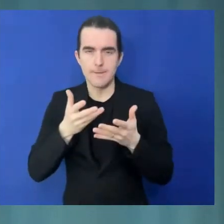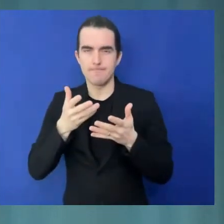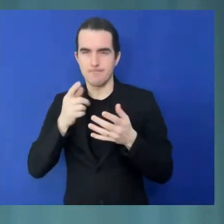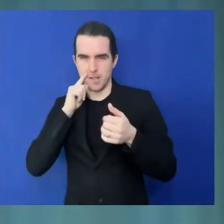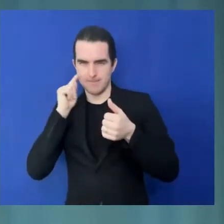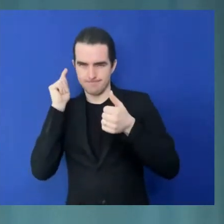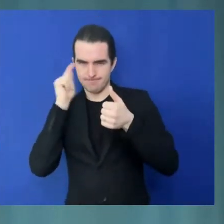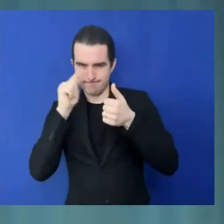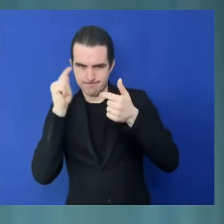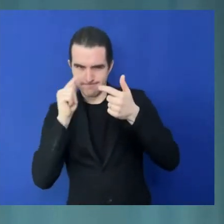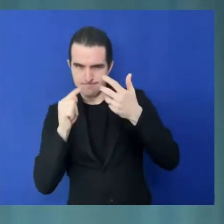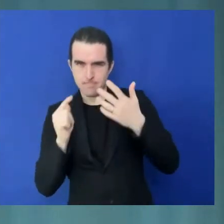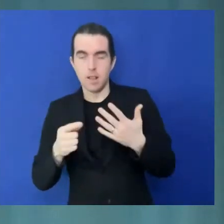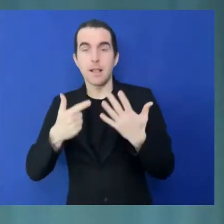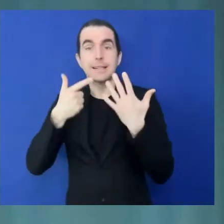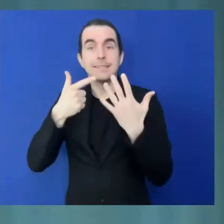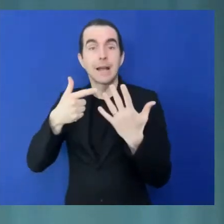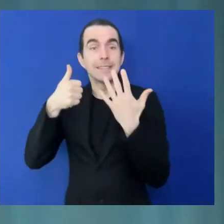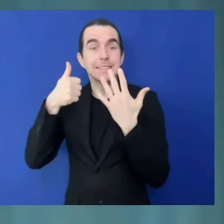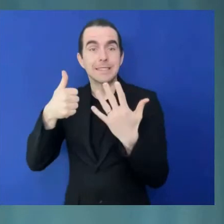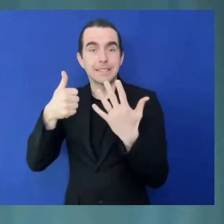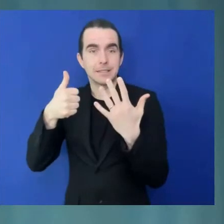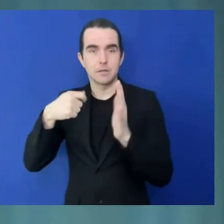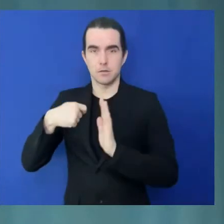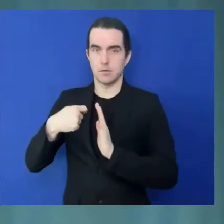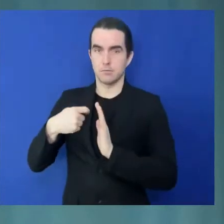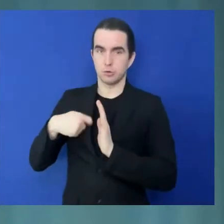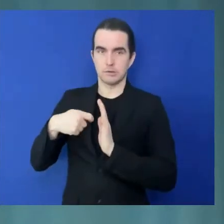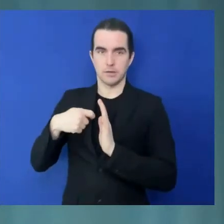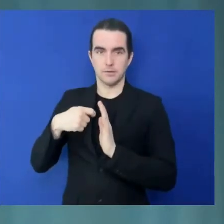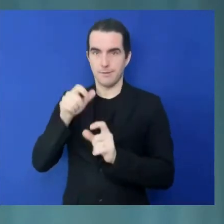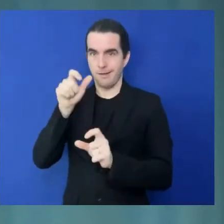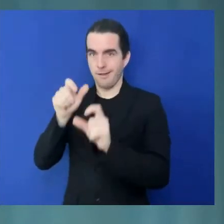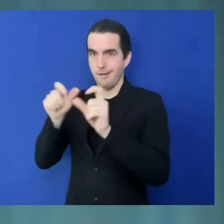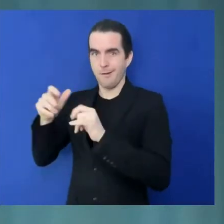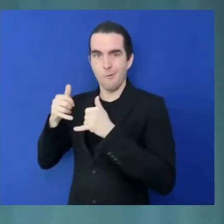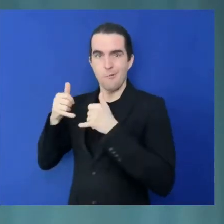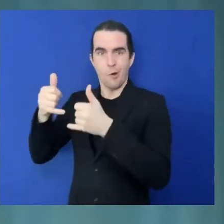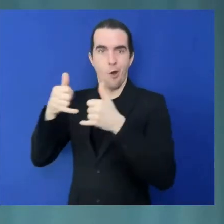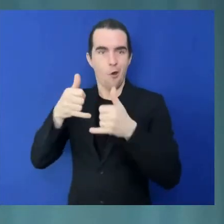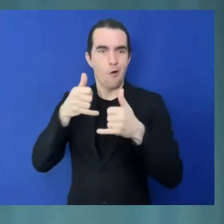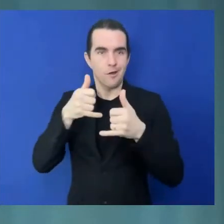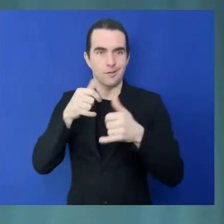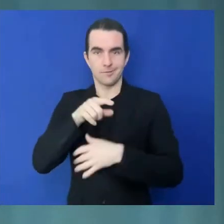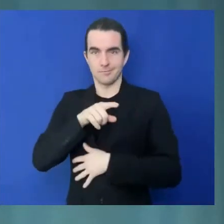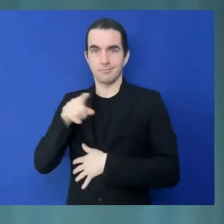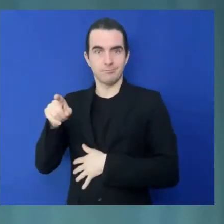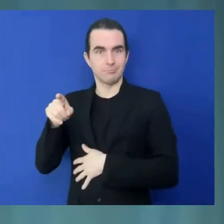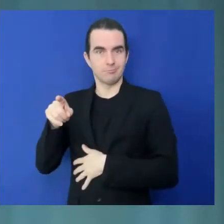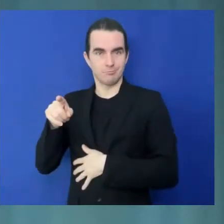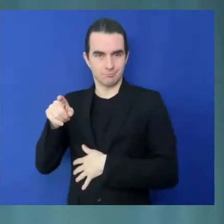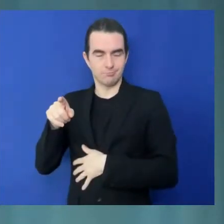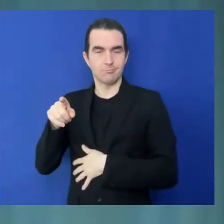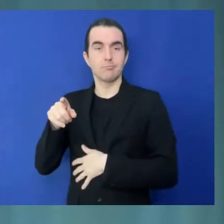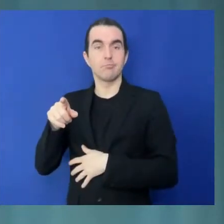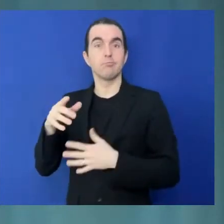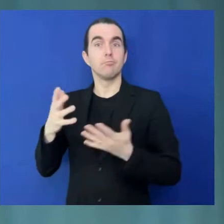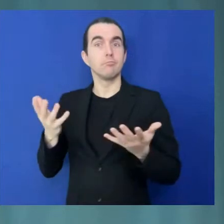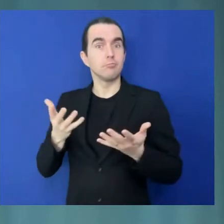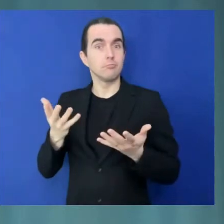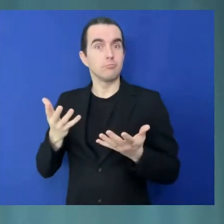improving accessibility for all, have demonstrated both their commitment and the impact of their